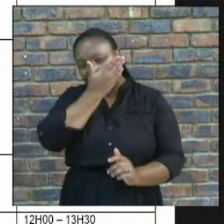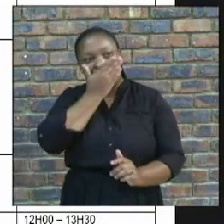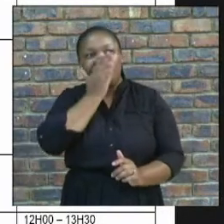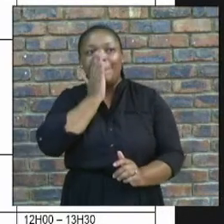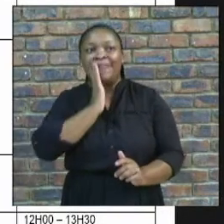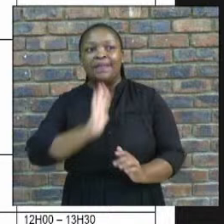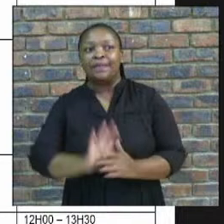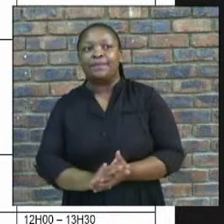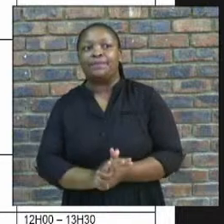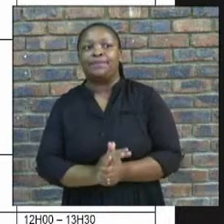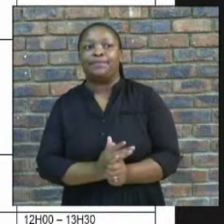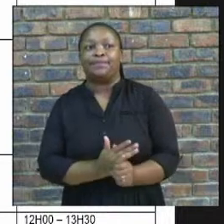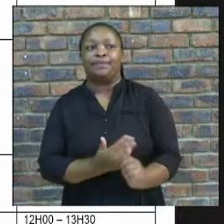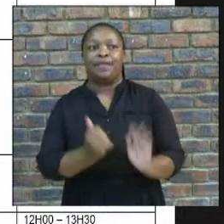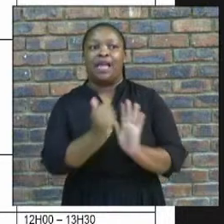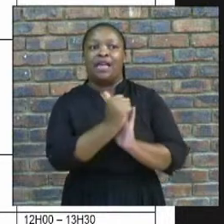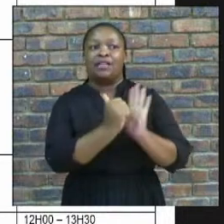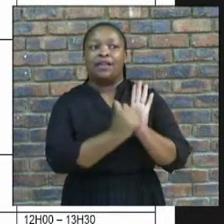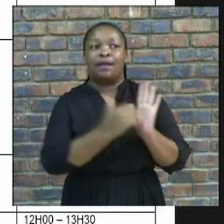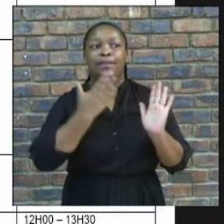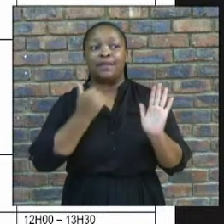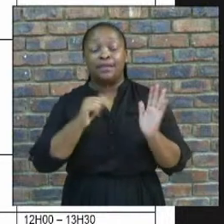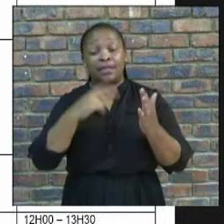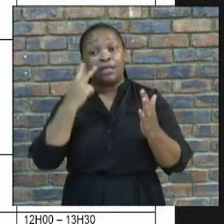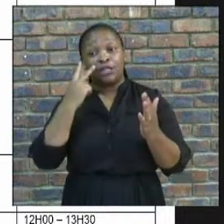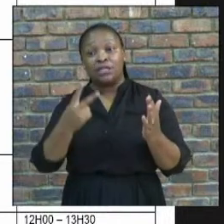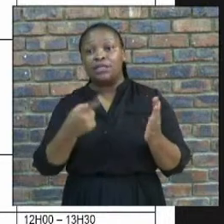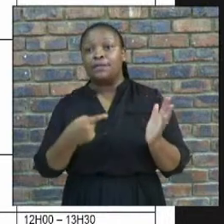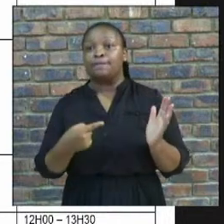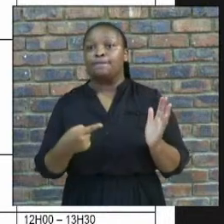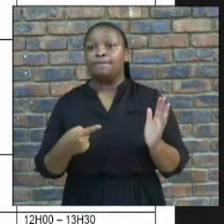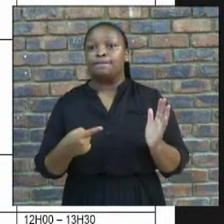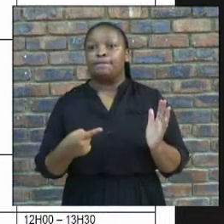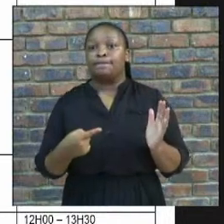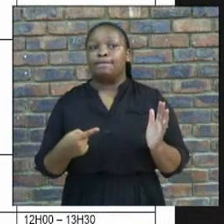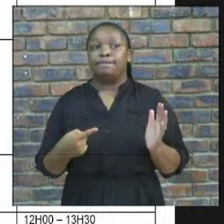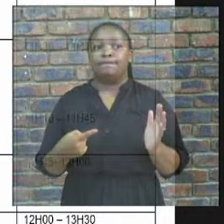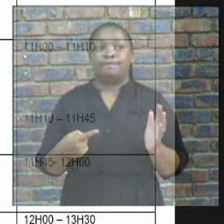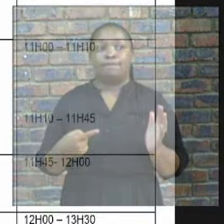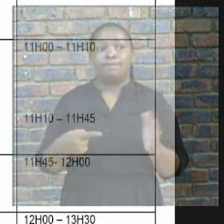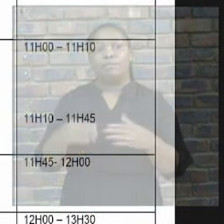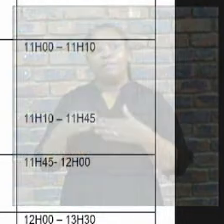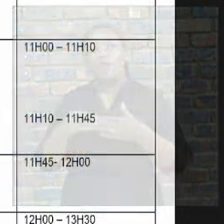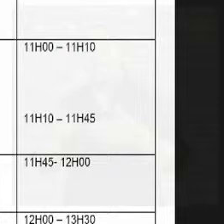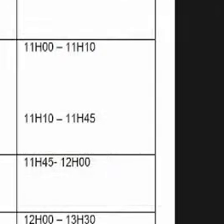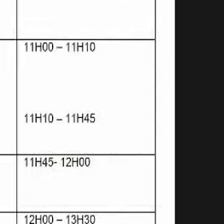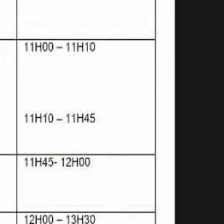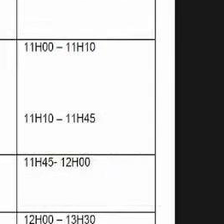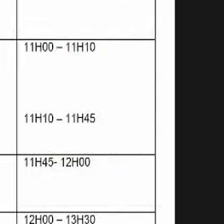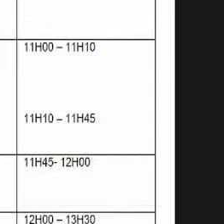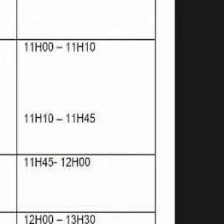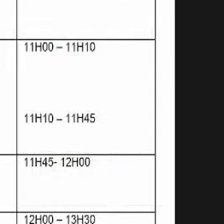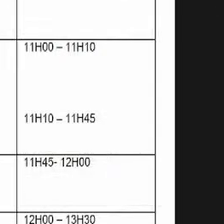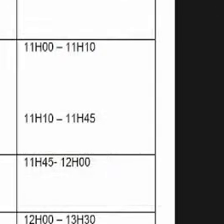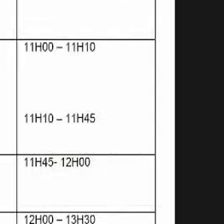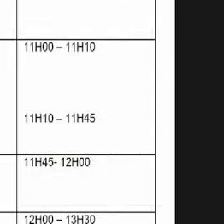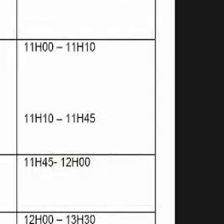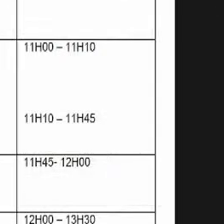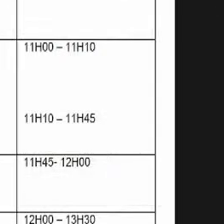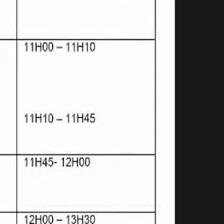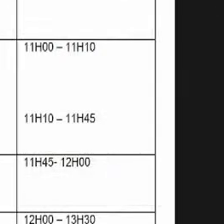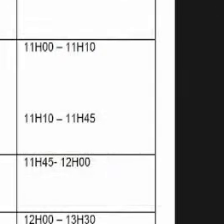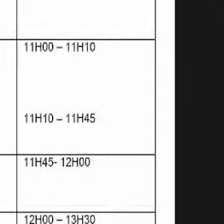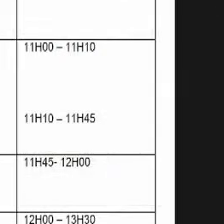That is our agenda, members. Can we move for adoption? Member Litsie? Member Litsie, I move for